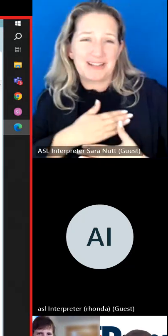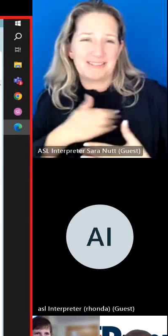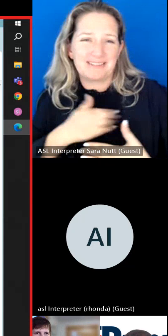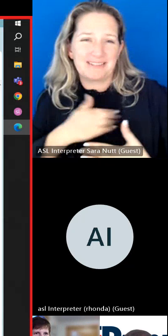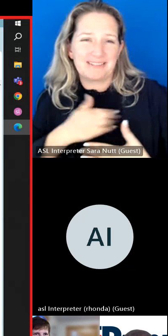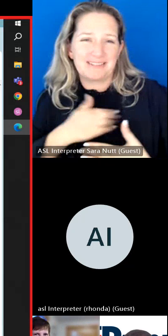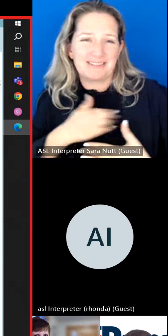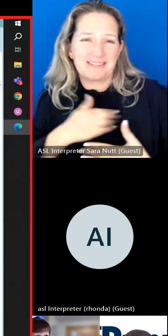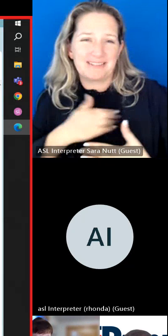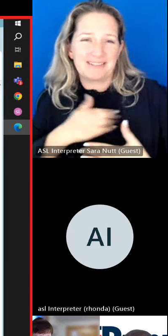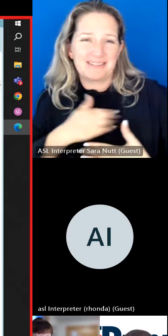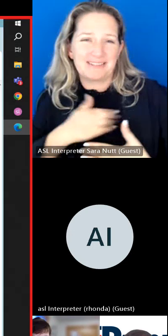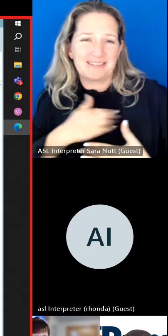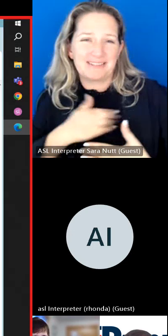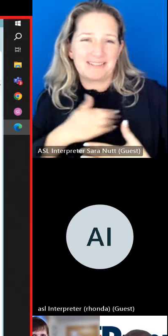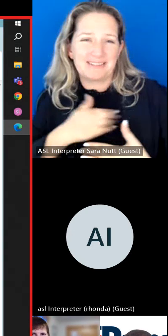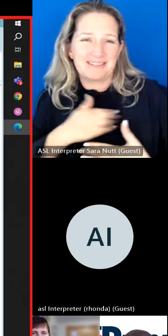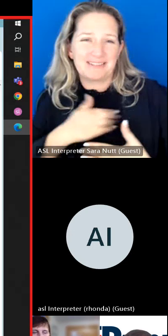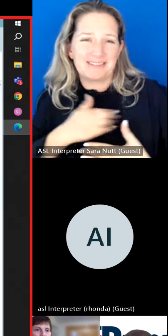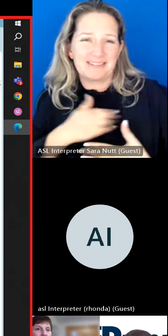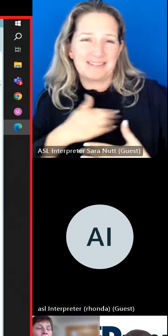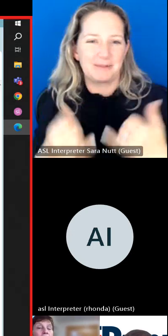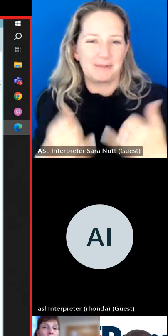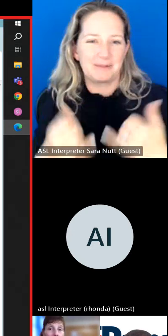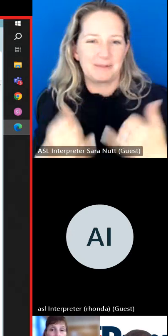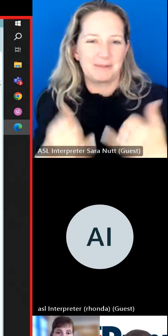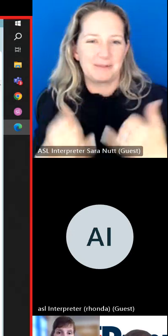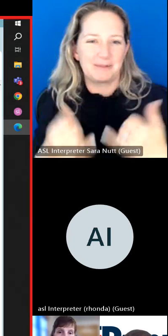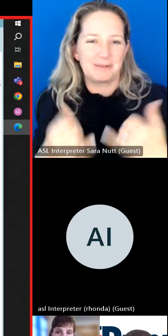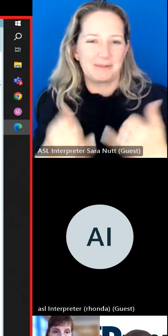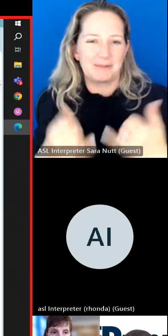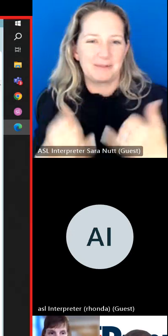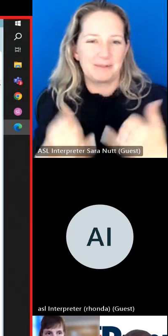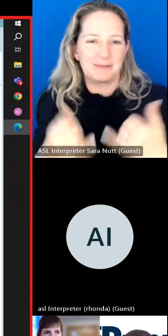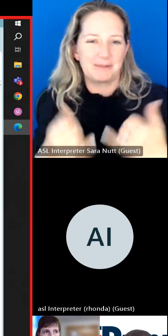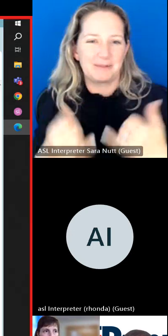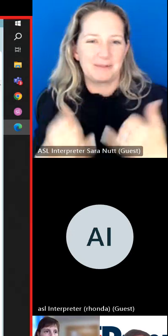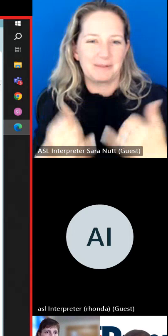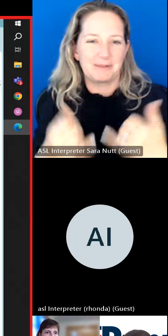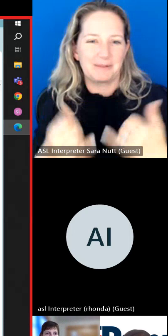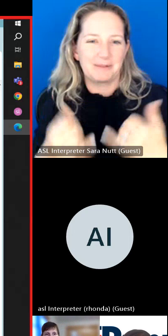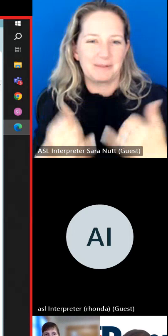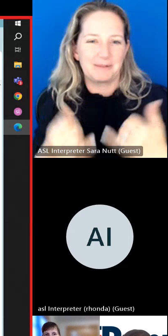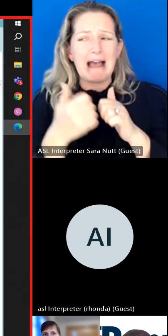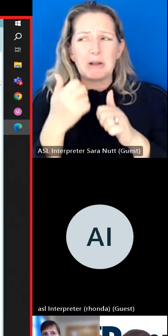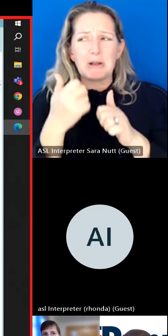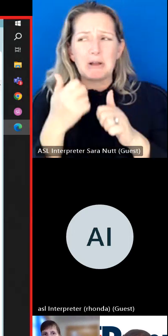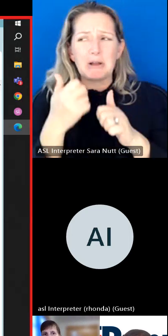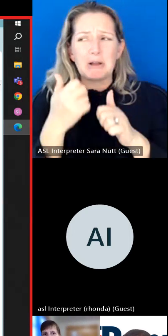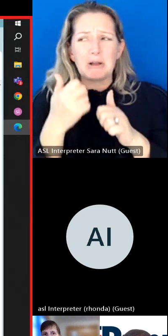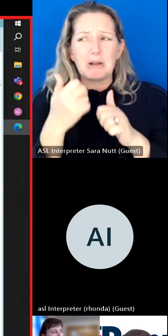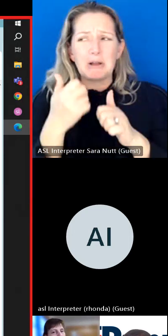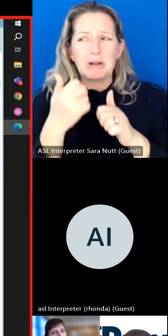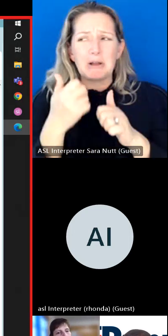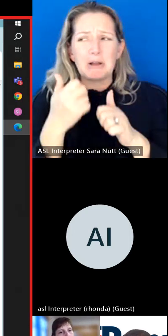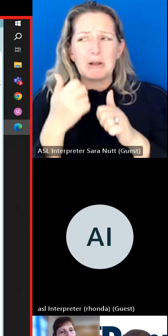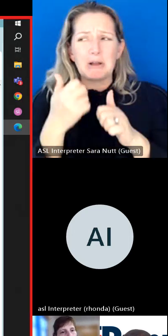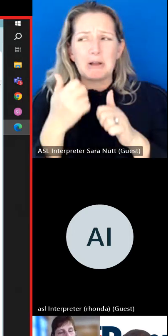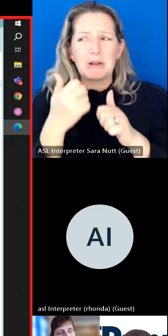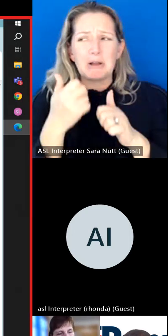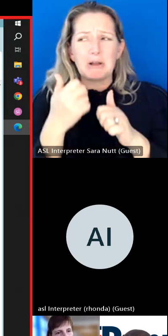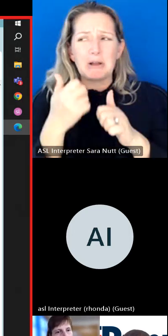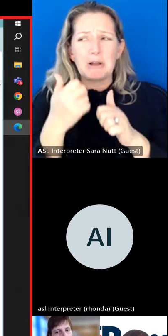It looks like someone had a question. How difficult is it to create infographics? Infographics, sorry. I know you mentioned